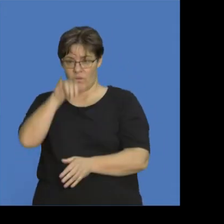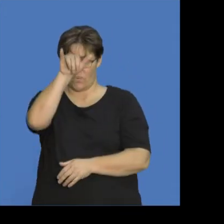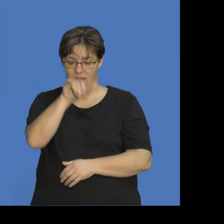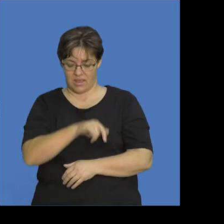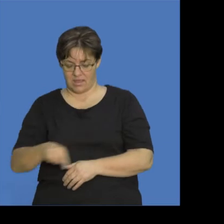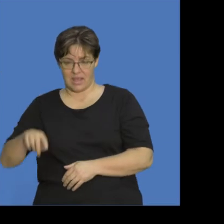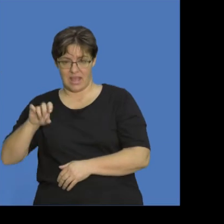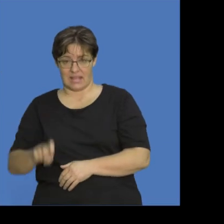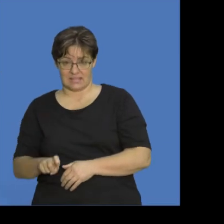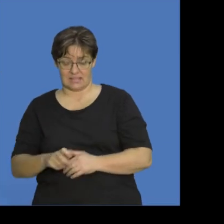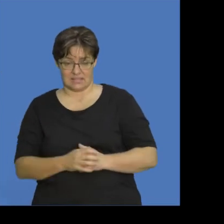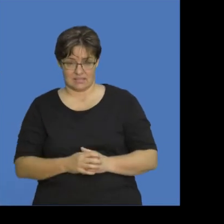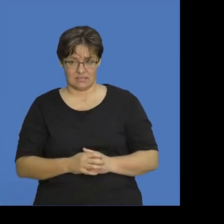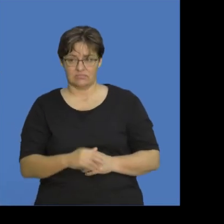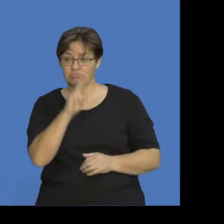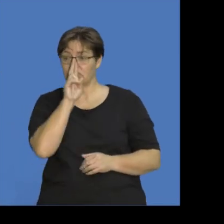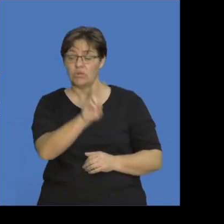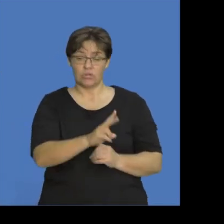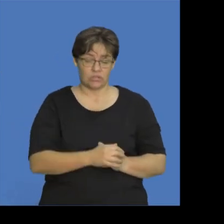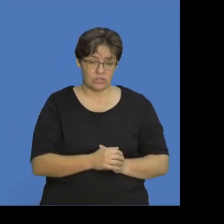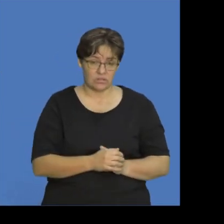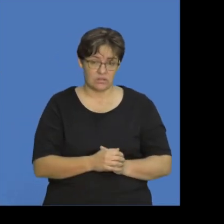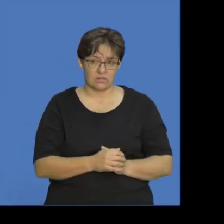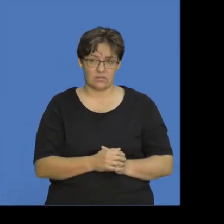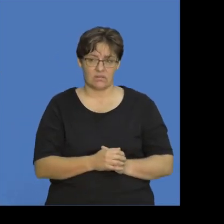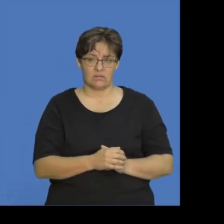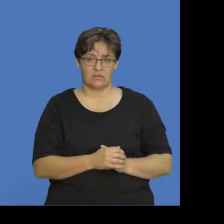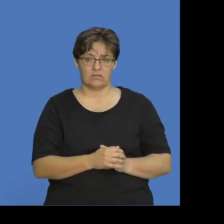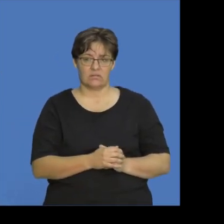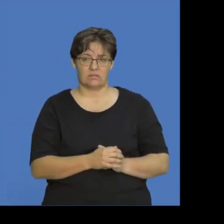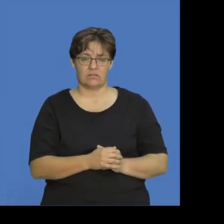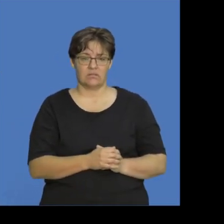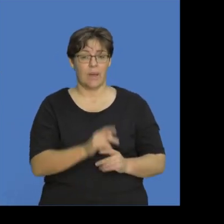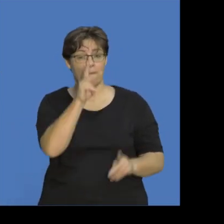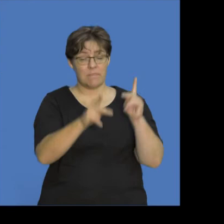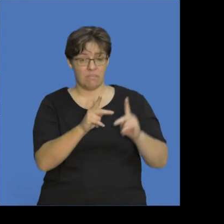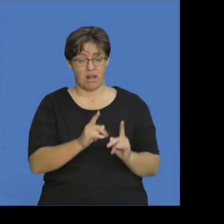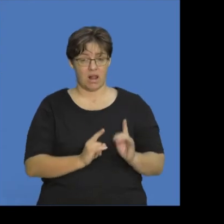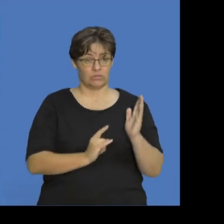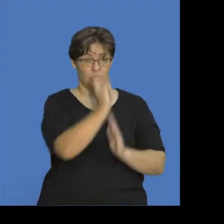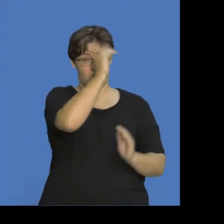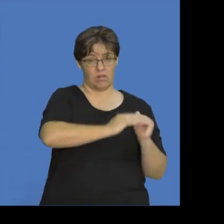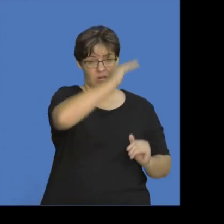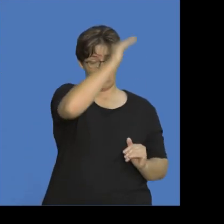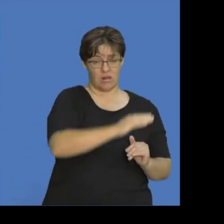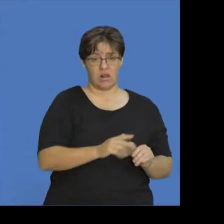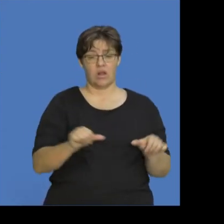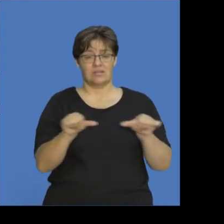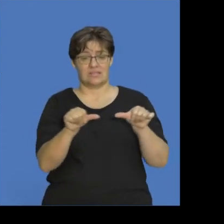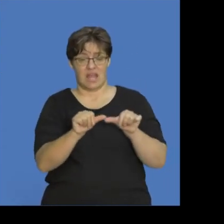y. Okay. So if you look at this, we have the height of people and the shoe